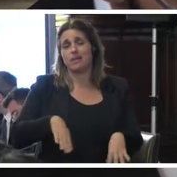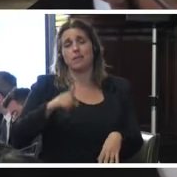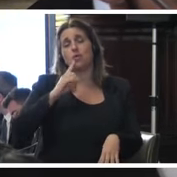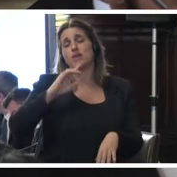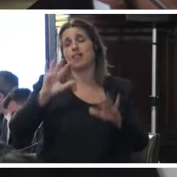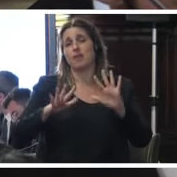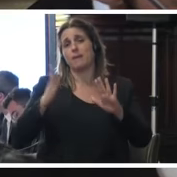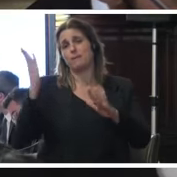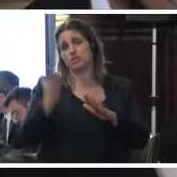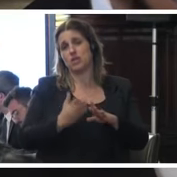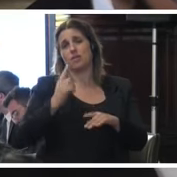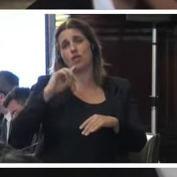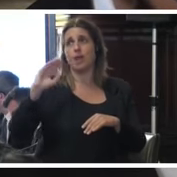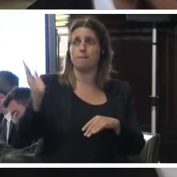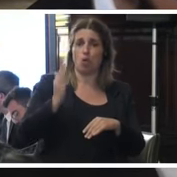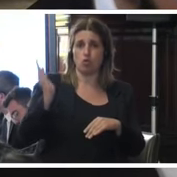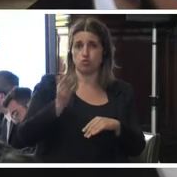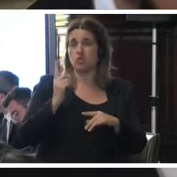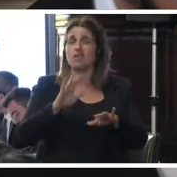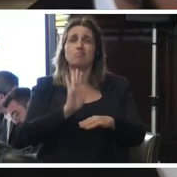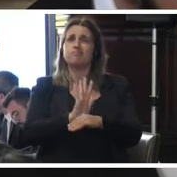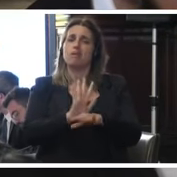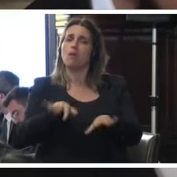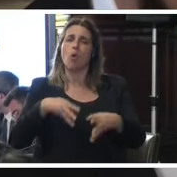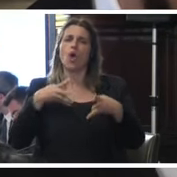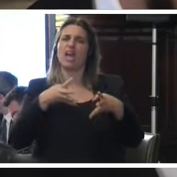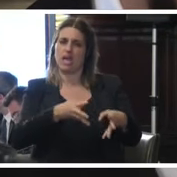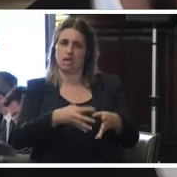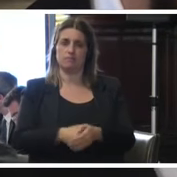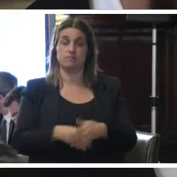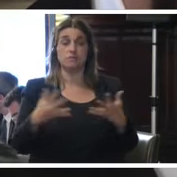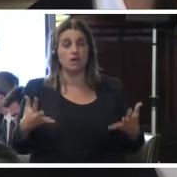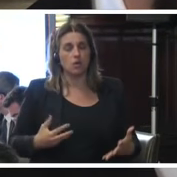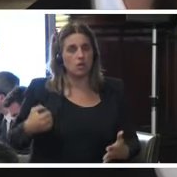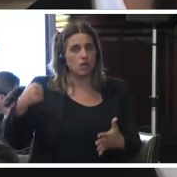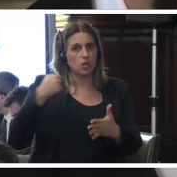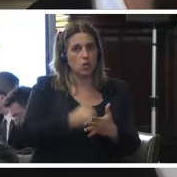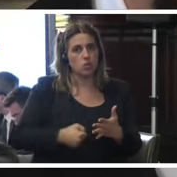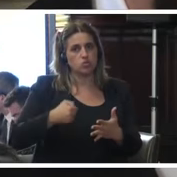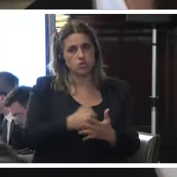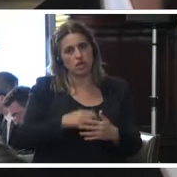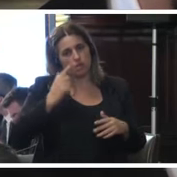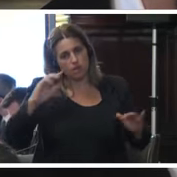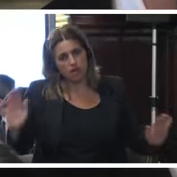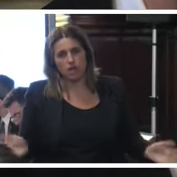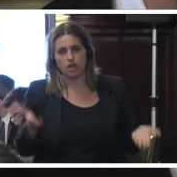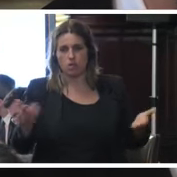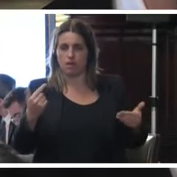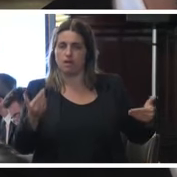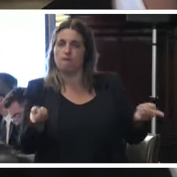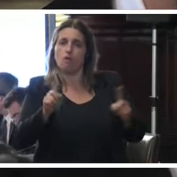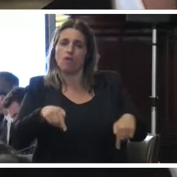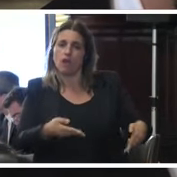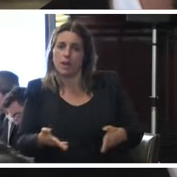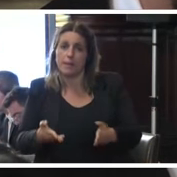war. And we are struggling to get back on track. During this time, what we have